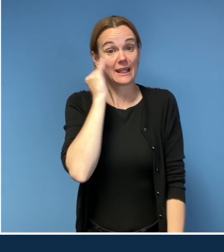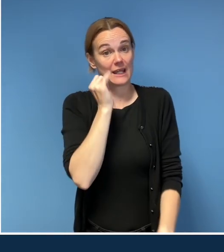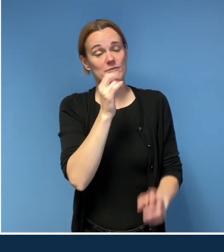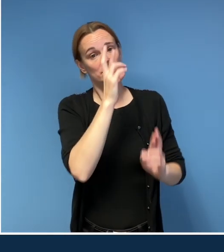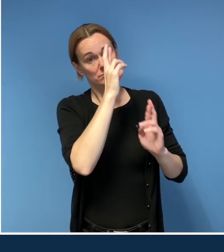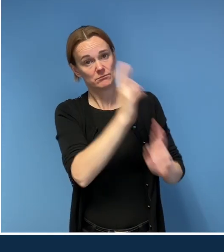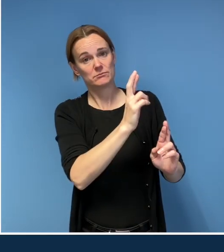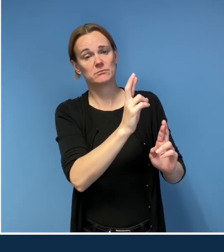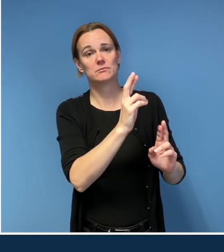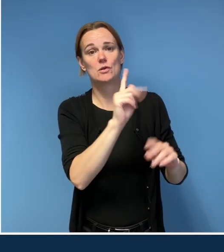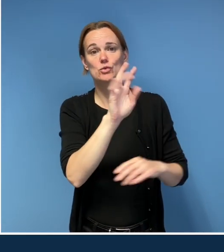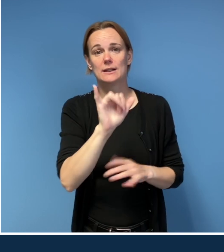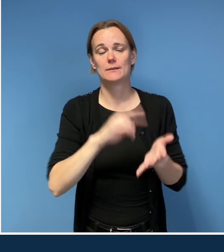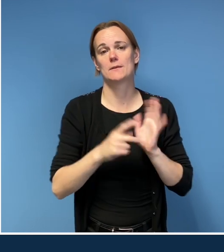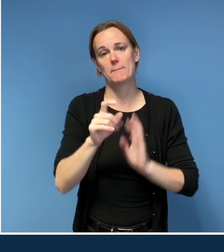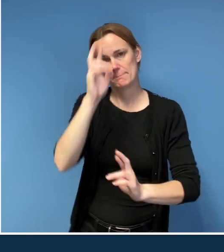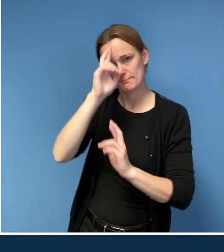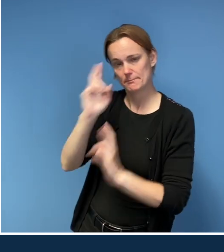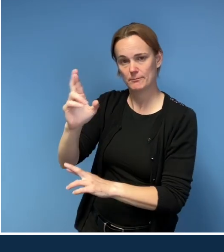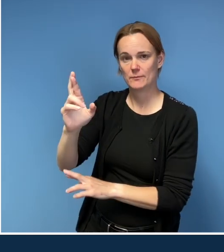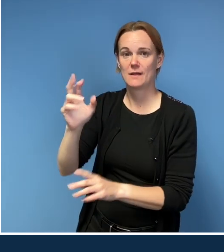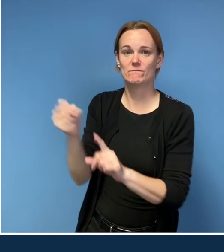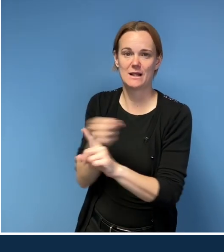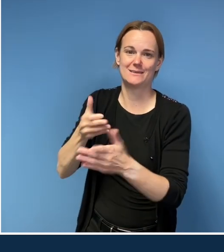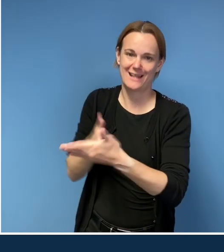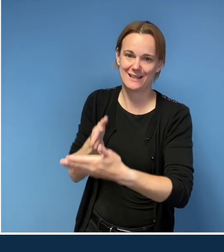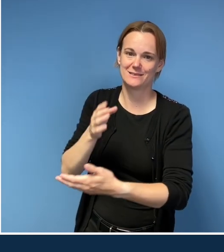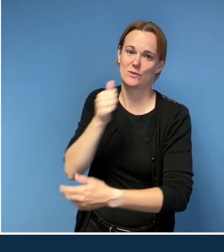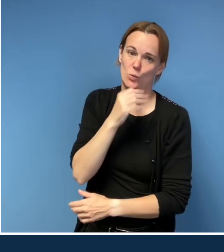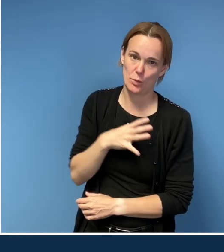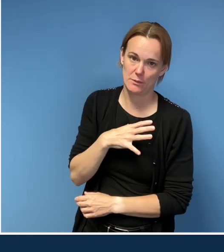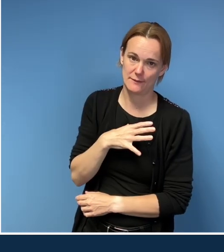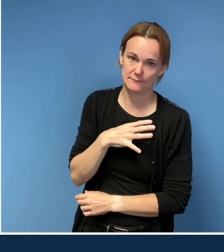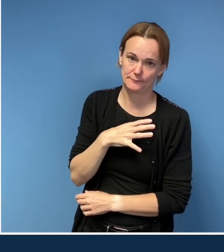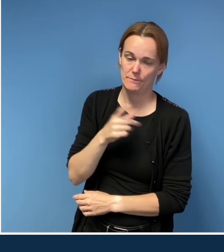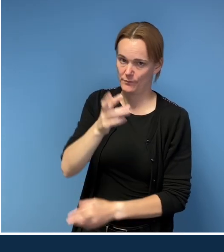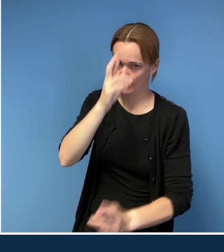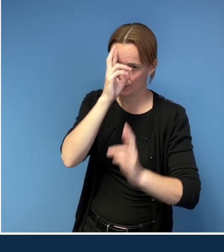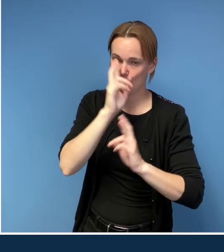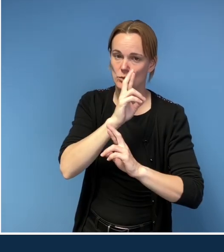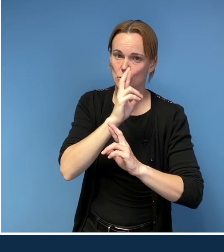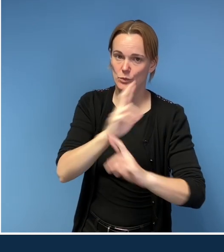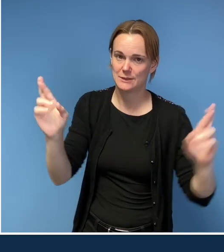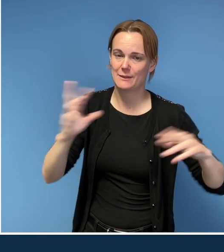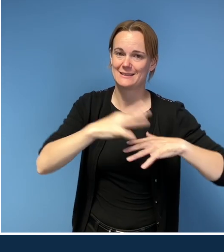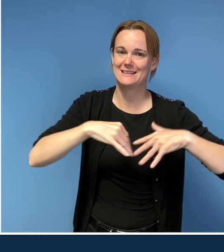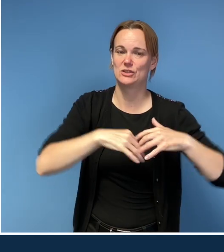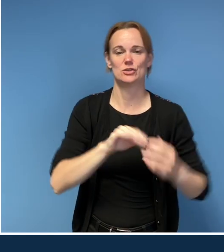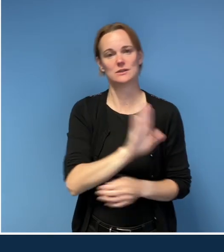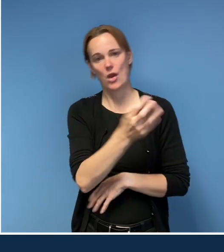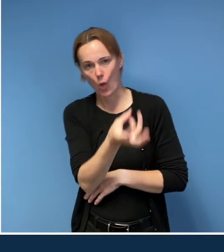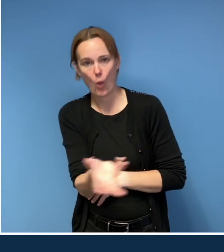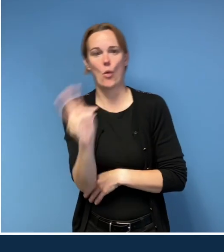gendered violence and restoring accountability and respecting Indigenous sovereignty. So it's not just a principle,